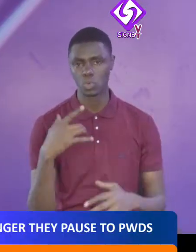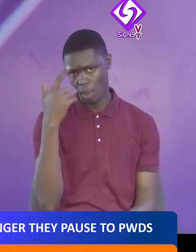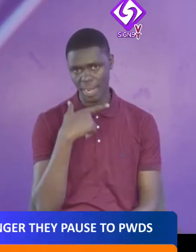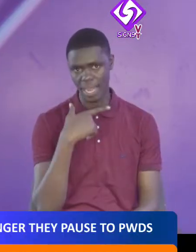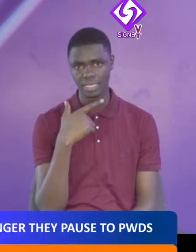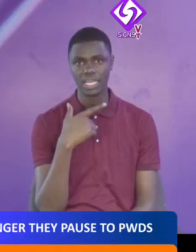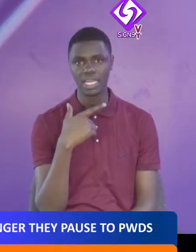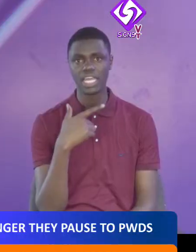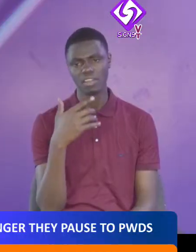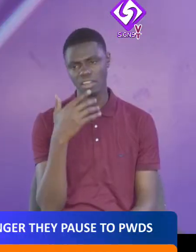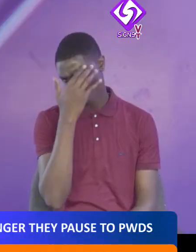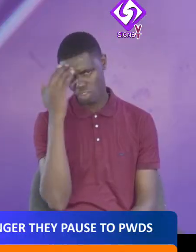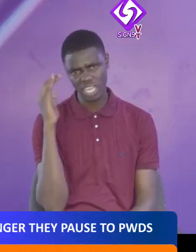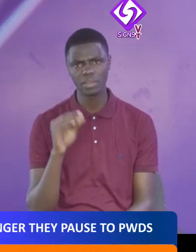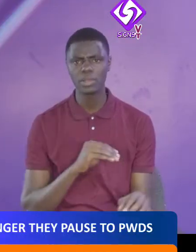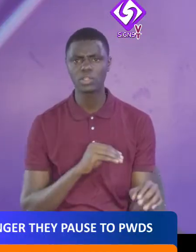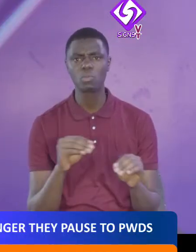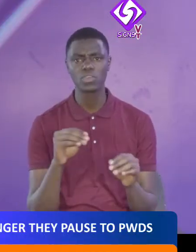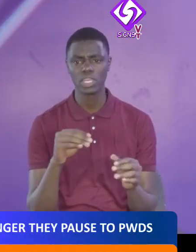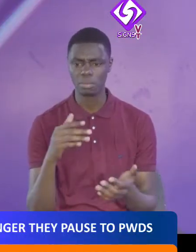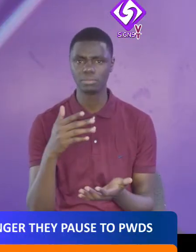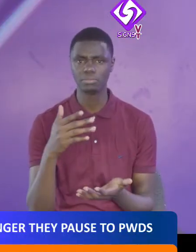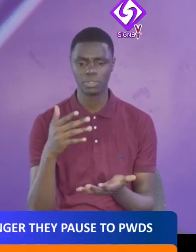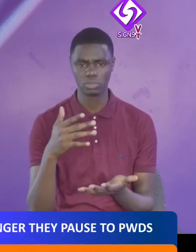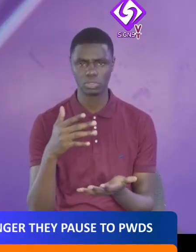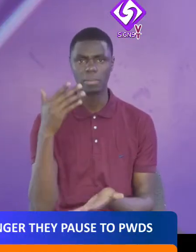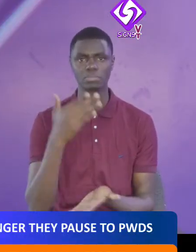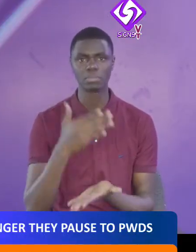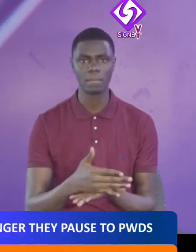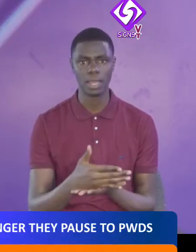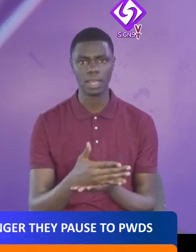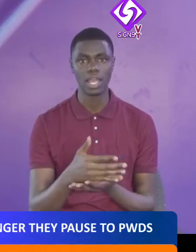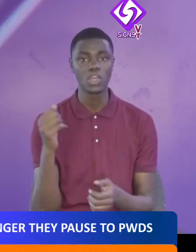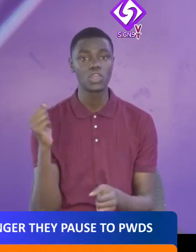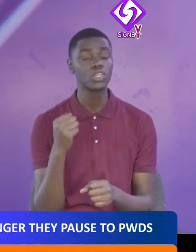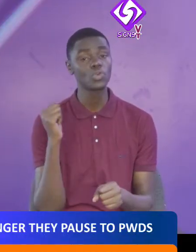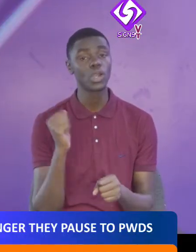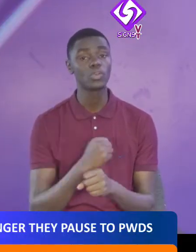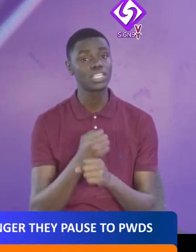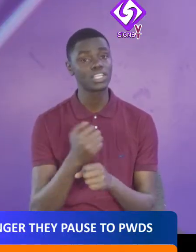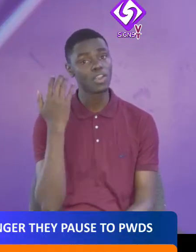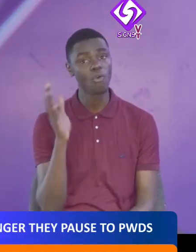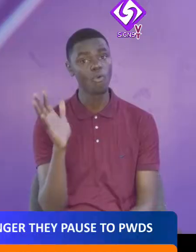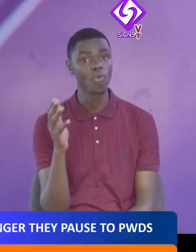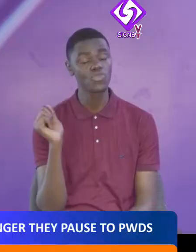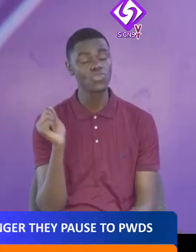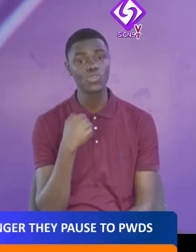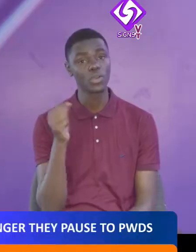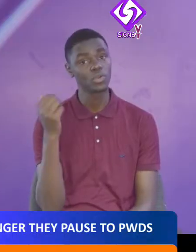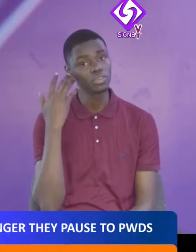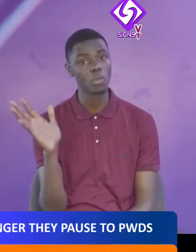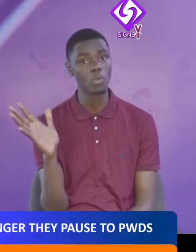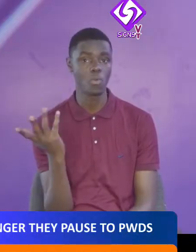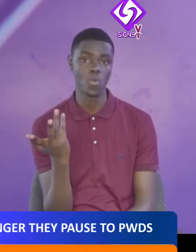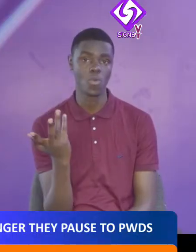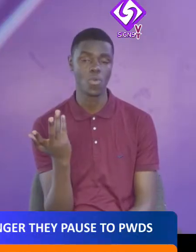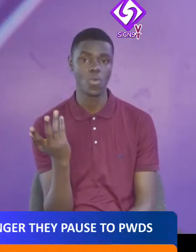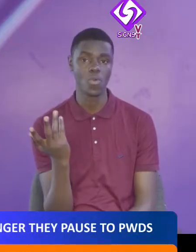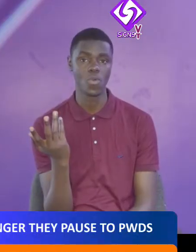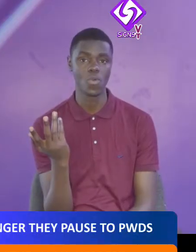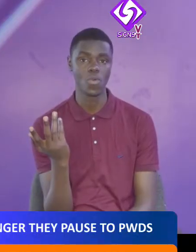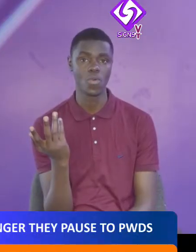moving. Imesimama tu imewashwa. You won't know. Hautaisikia. No, you won't know.